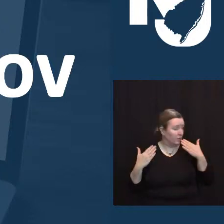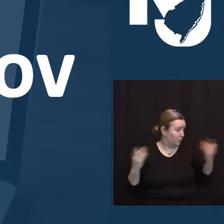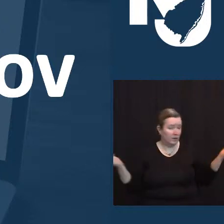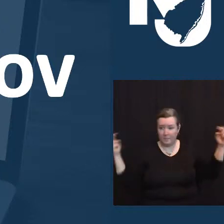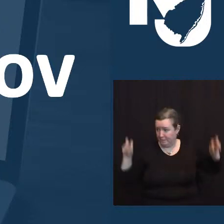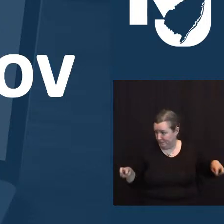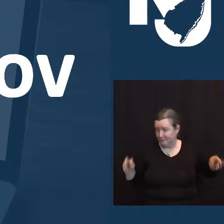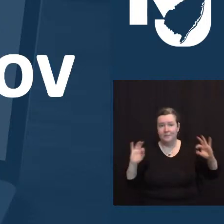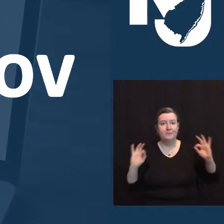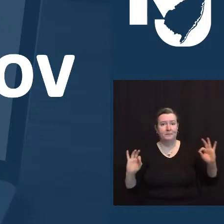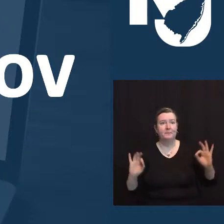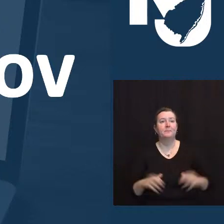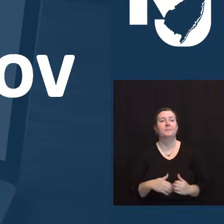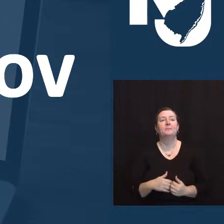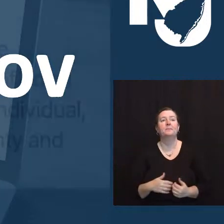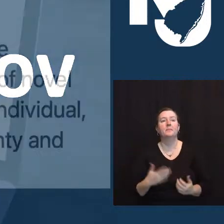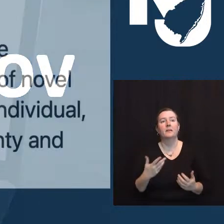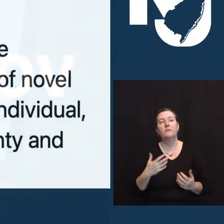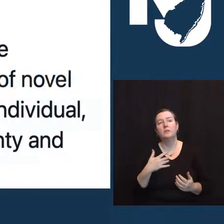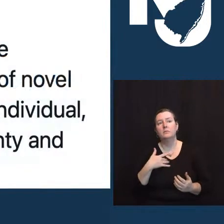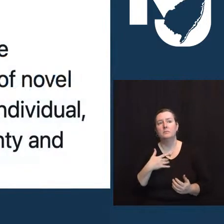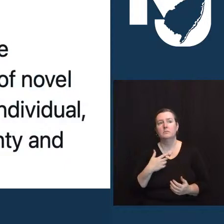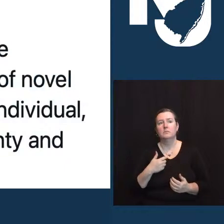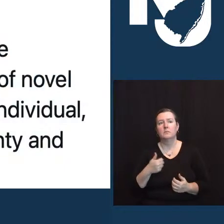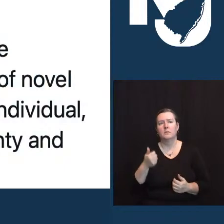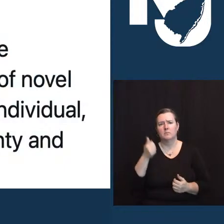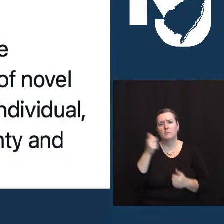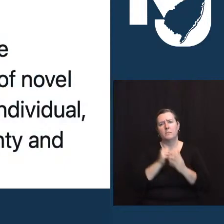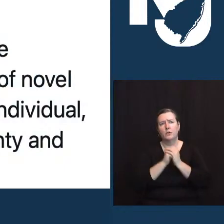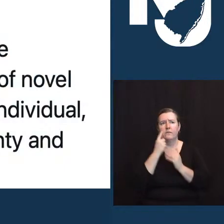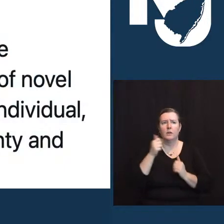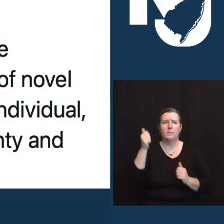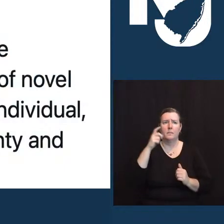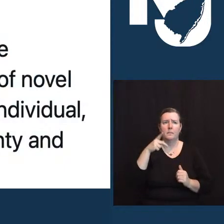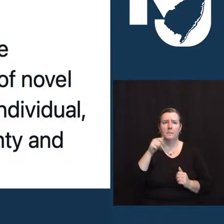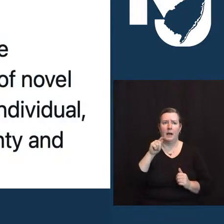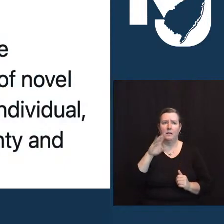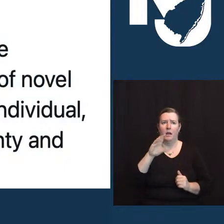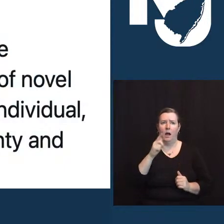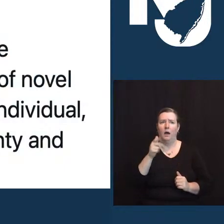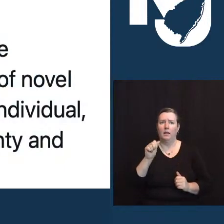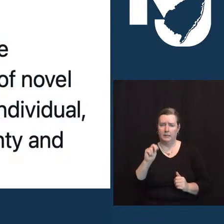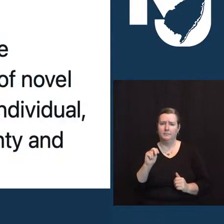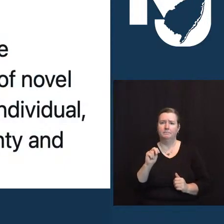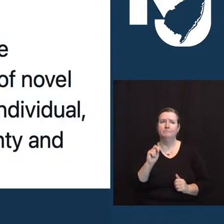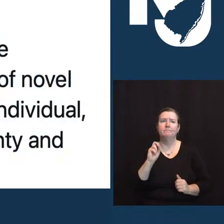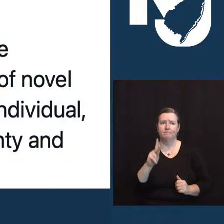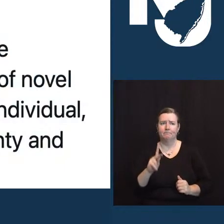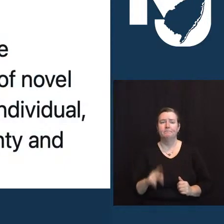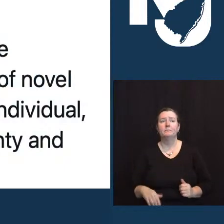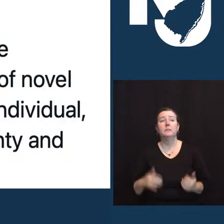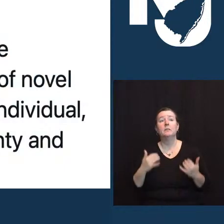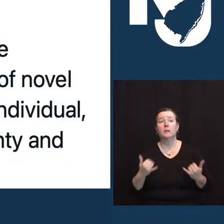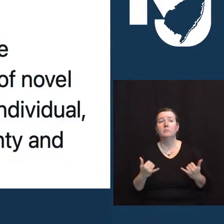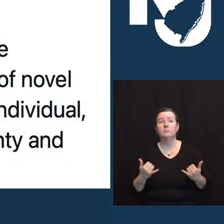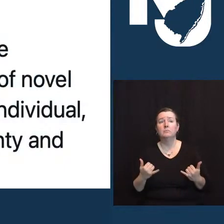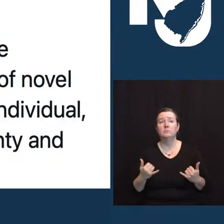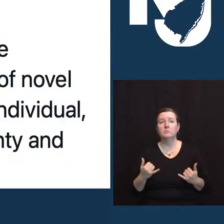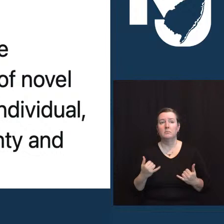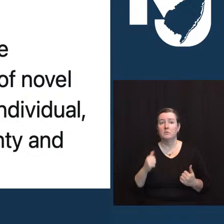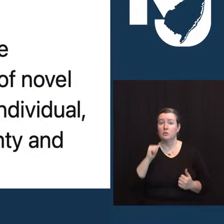prayers. Tomorrow, March 4th, will mark the one-year anniversary since the first confirmed case